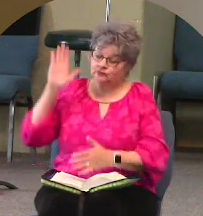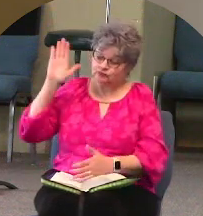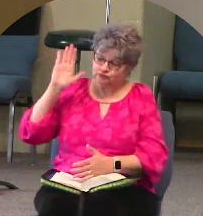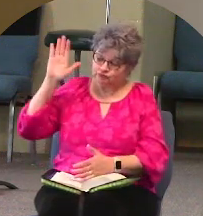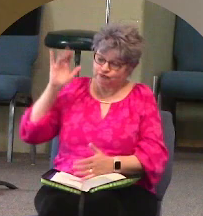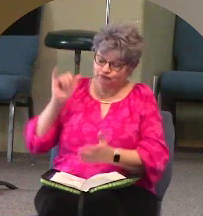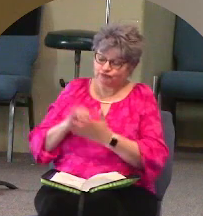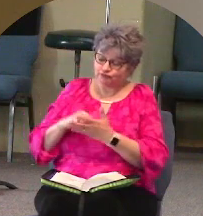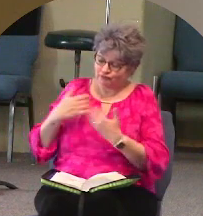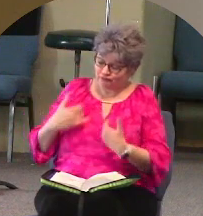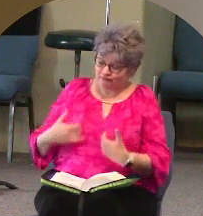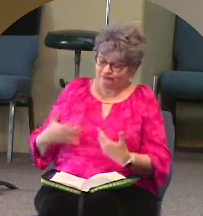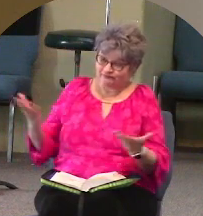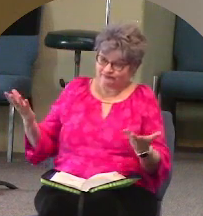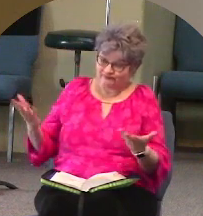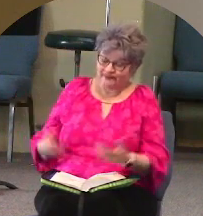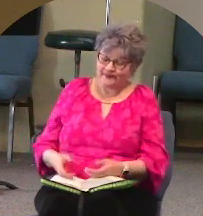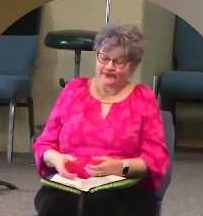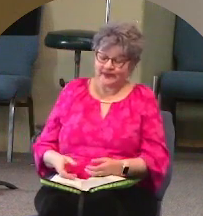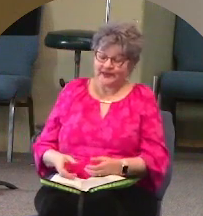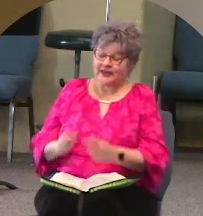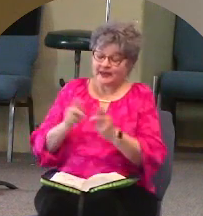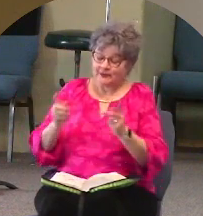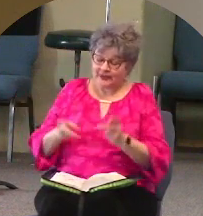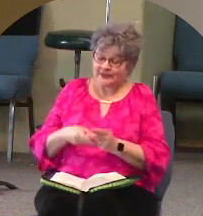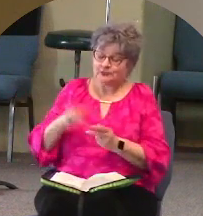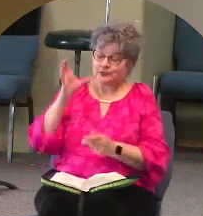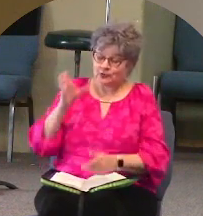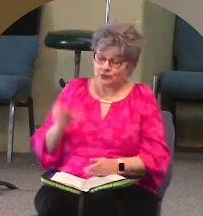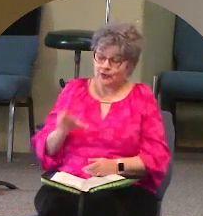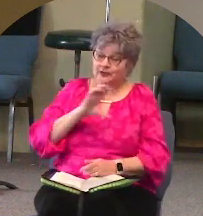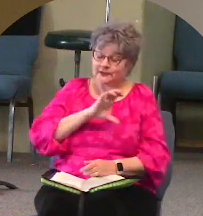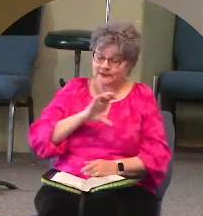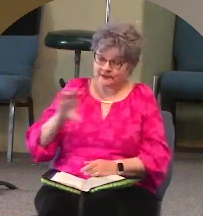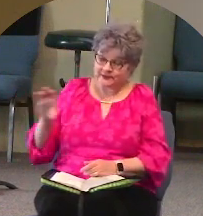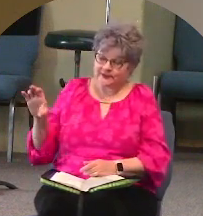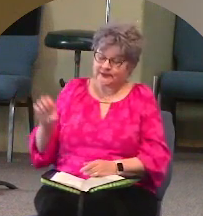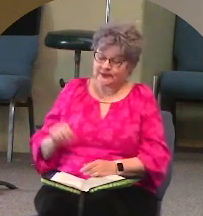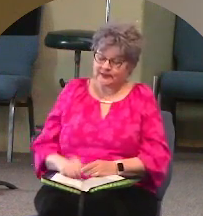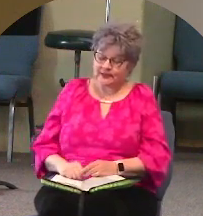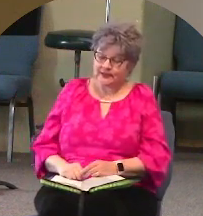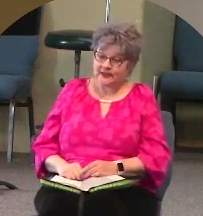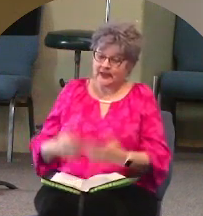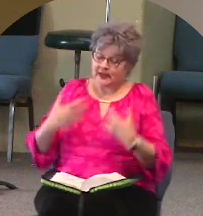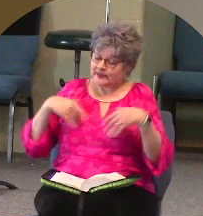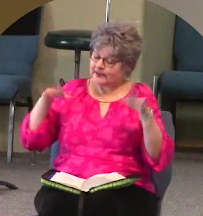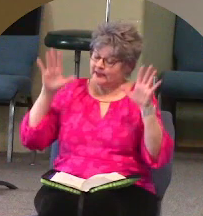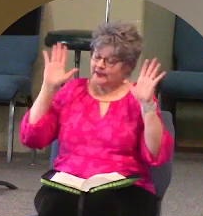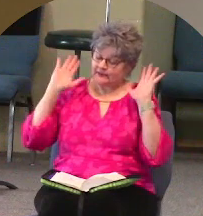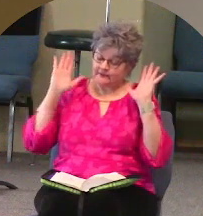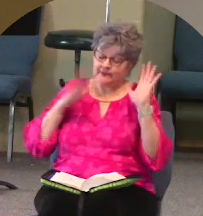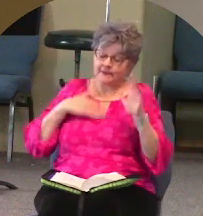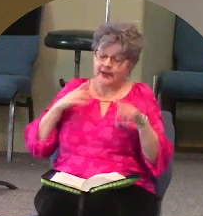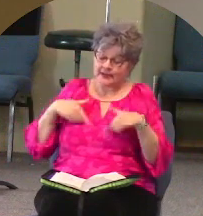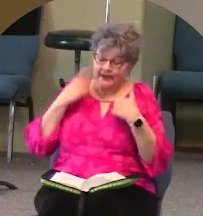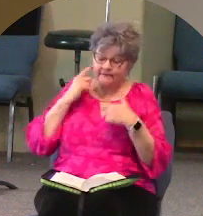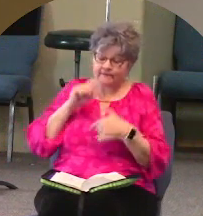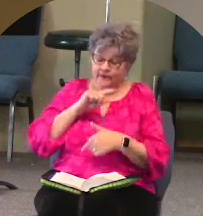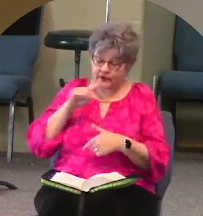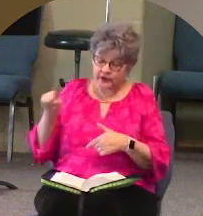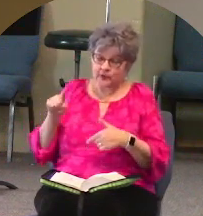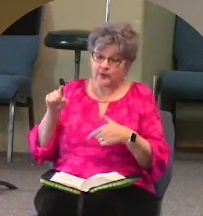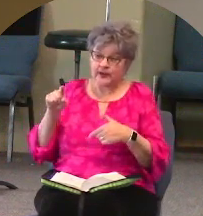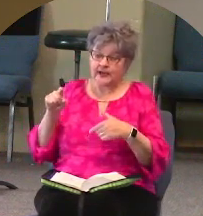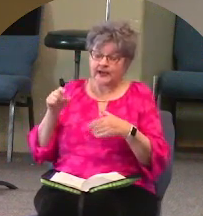that's me. See, that place was the cross. I gave my life for you on that cross, and I was buried